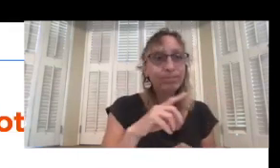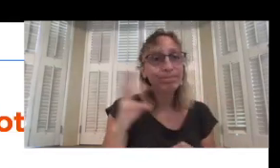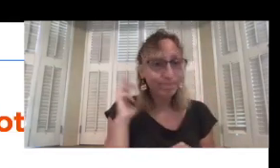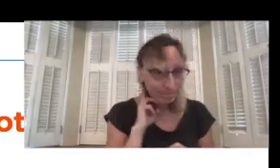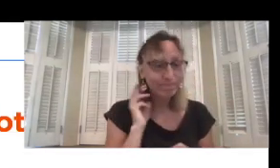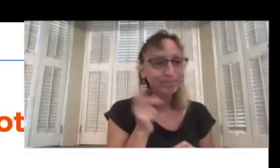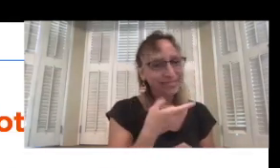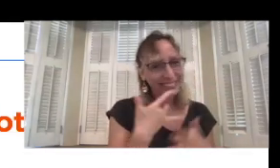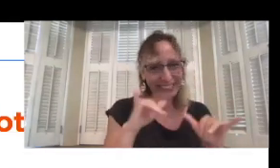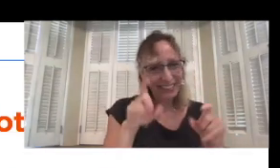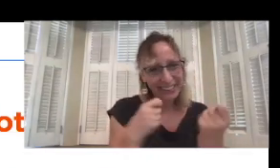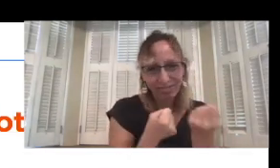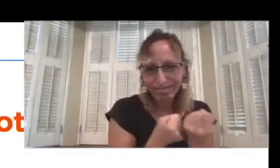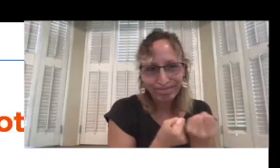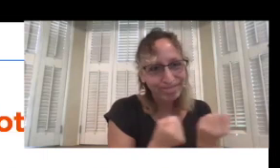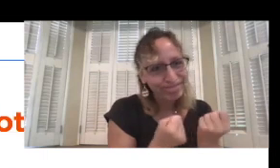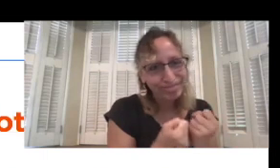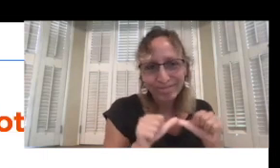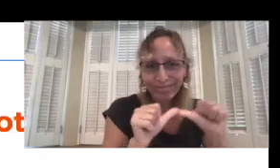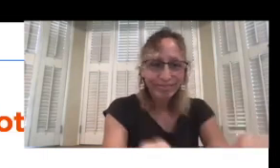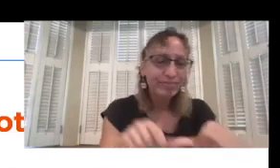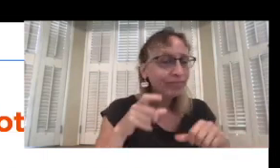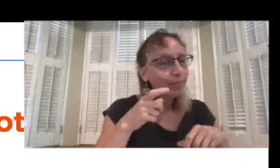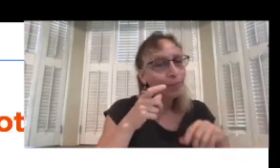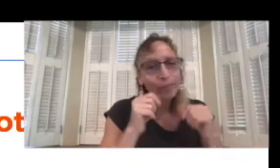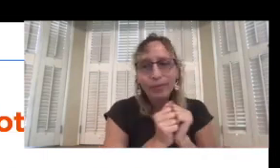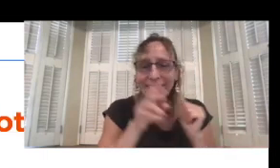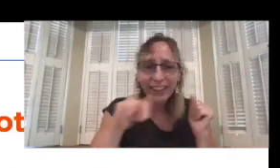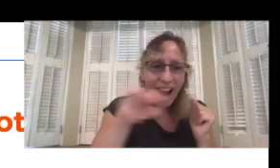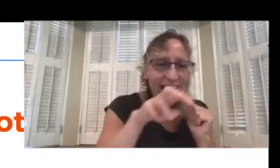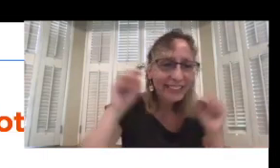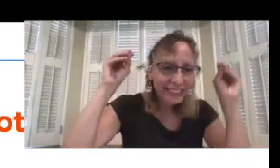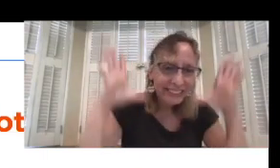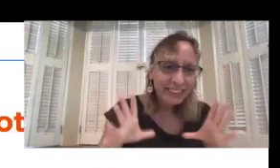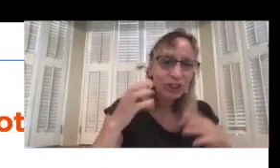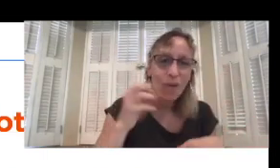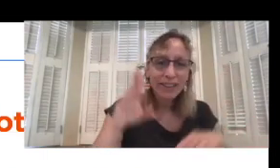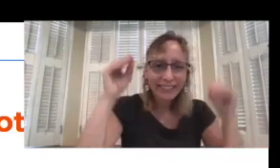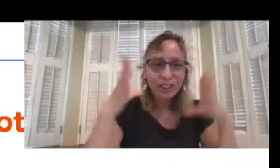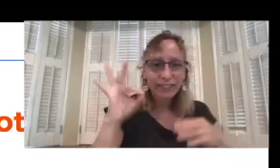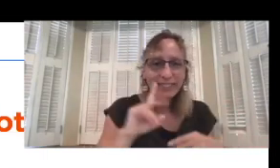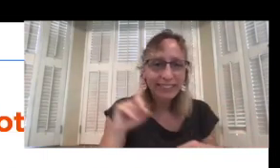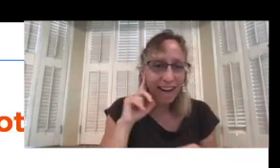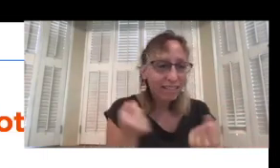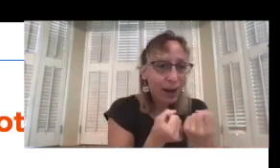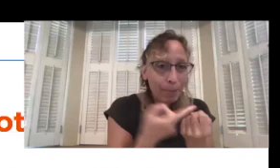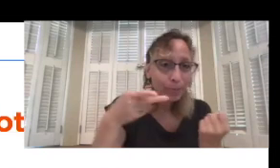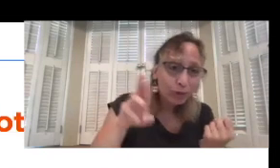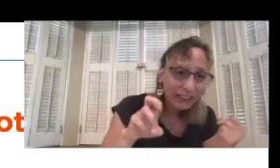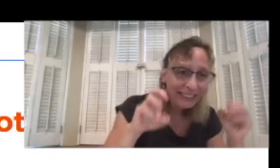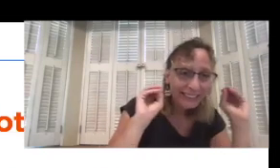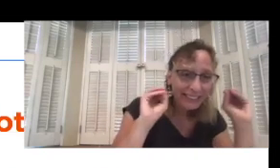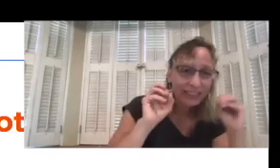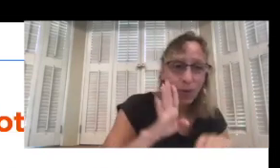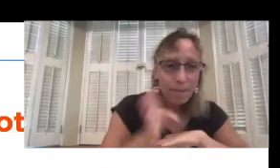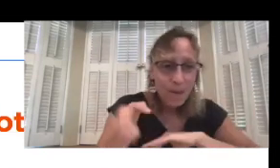that 30 to 40% of those with a cochlear implant still need additional accommodations,